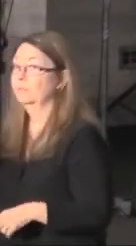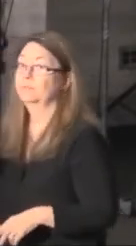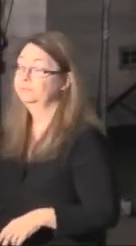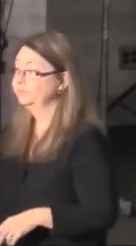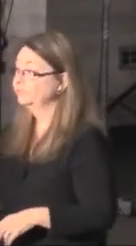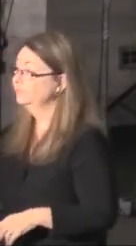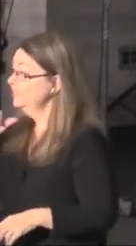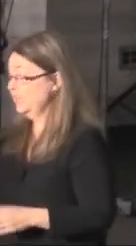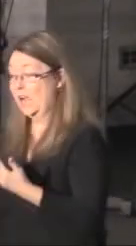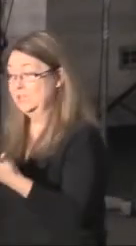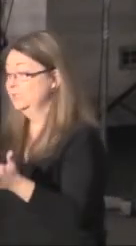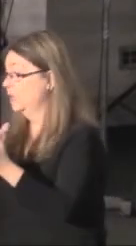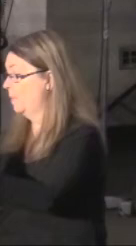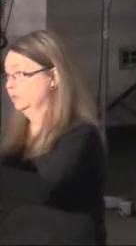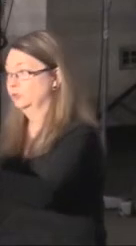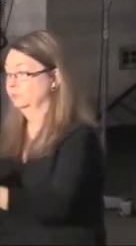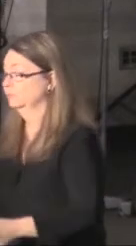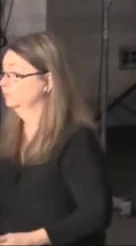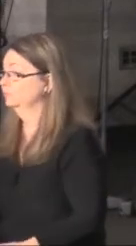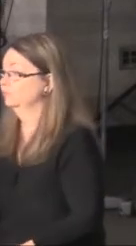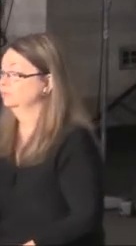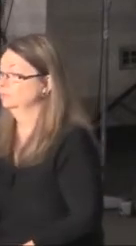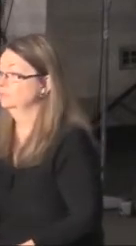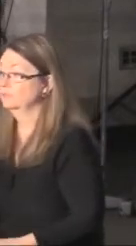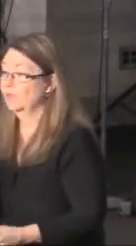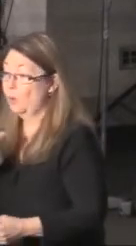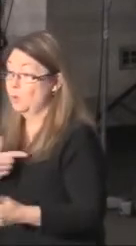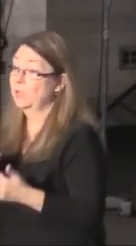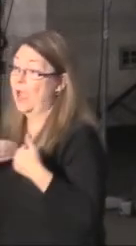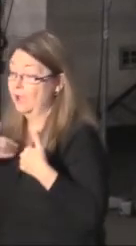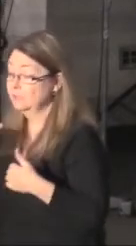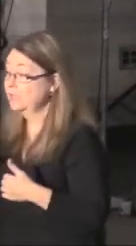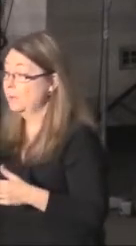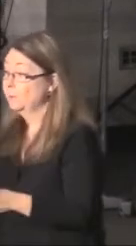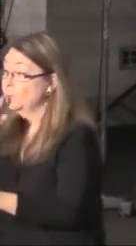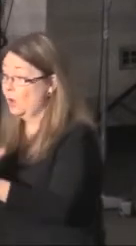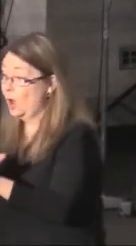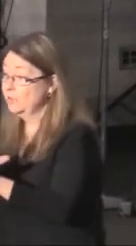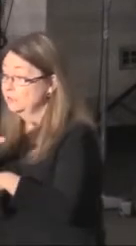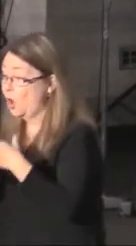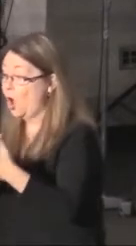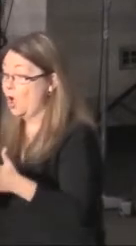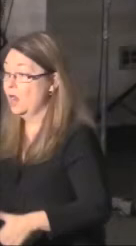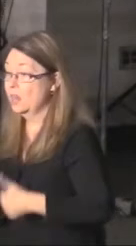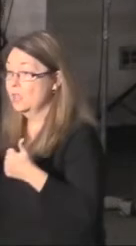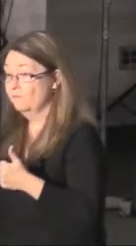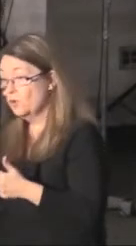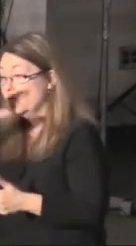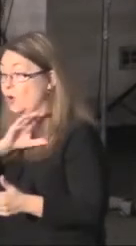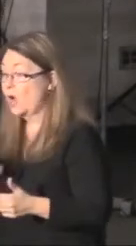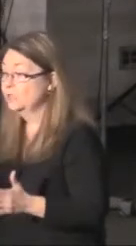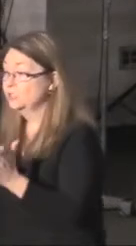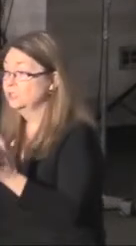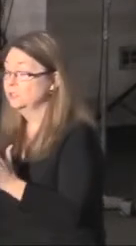Apostleship is not going to be easy. And you know what? That's promised to us as well. Paul told Timothy, he says, all who desire to live a godly life in Christ Jesus